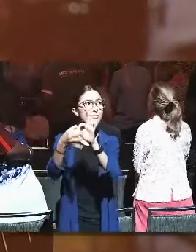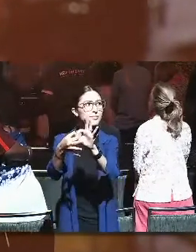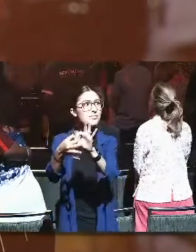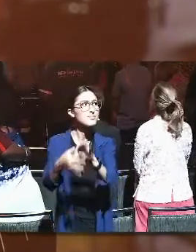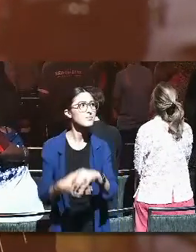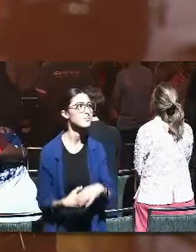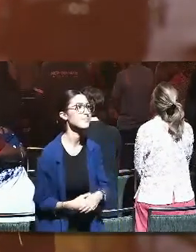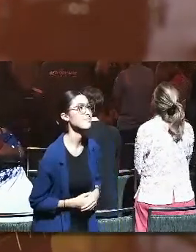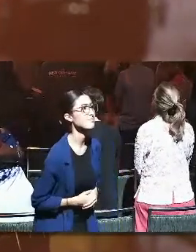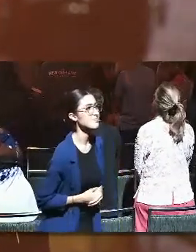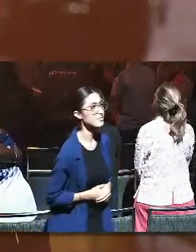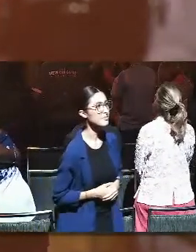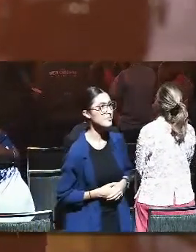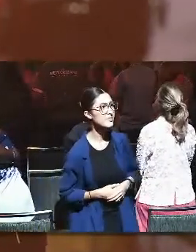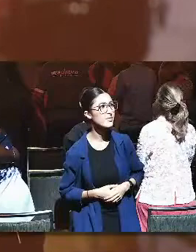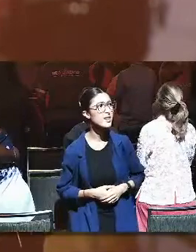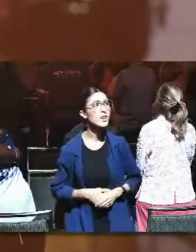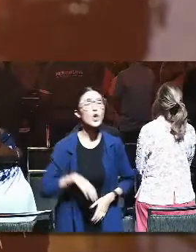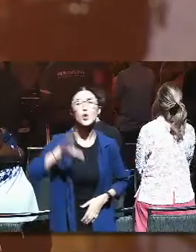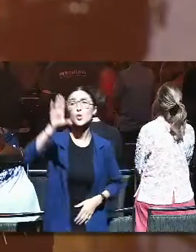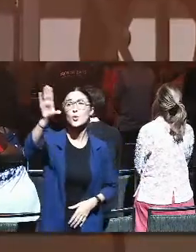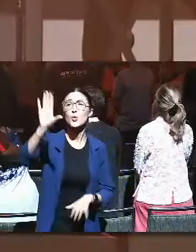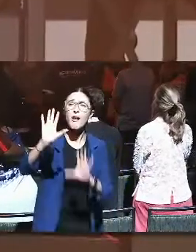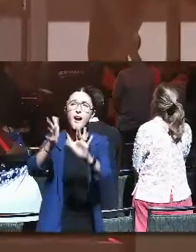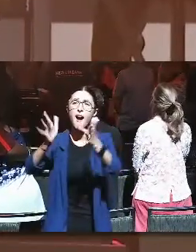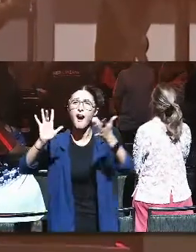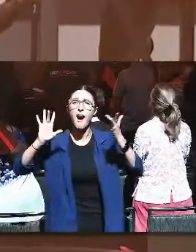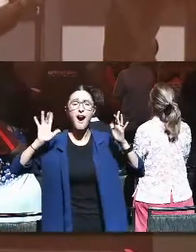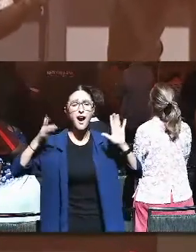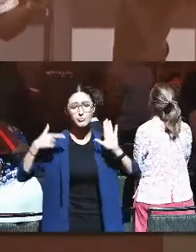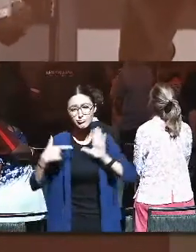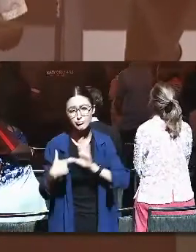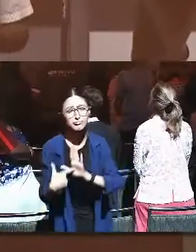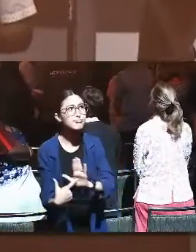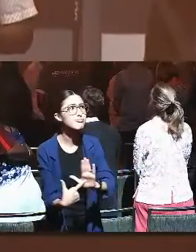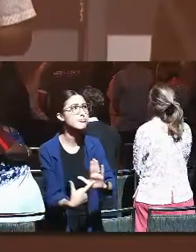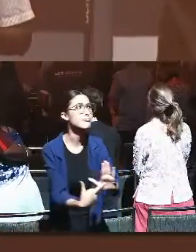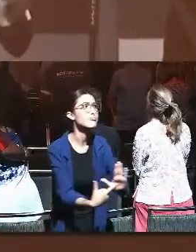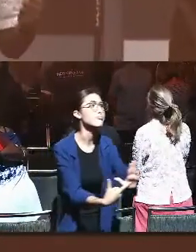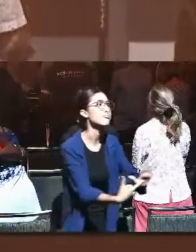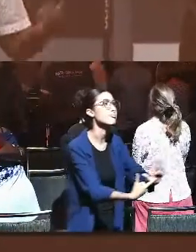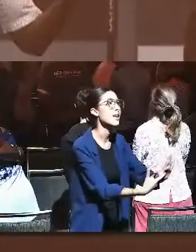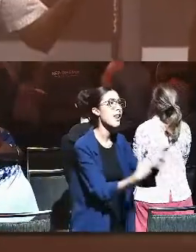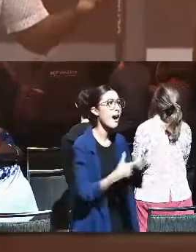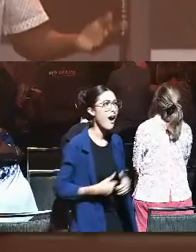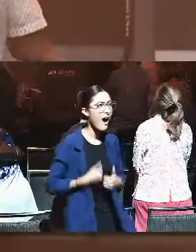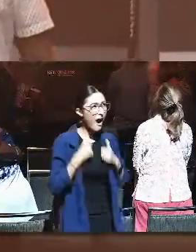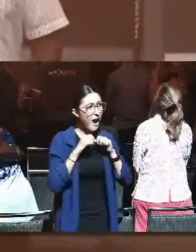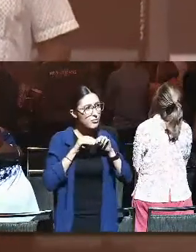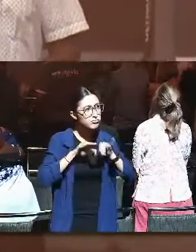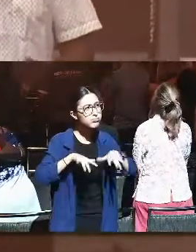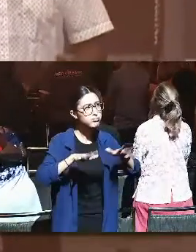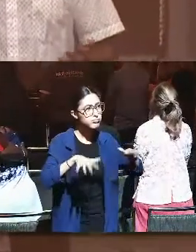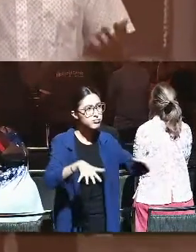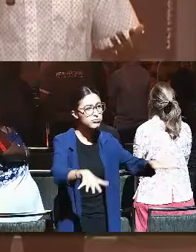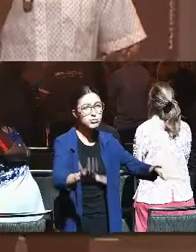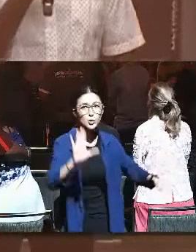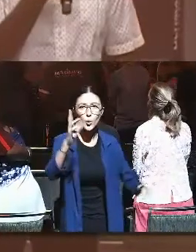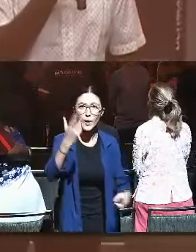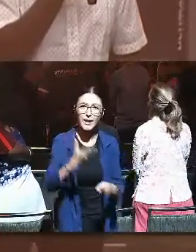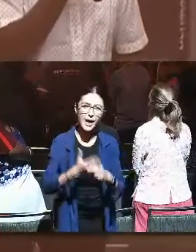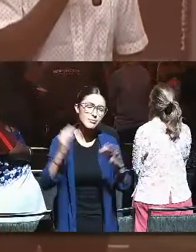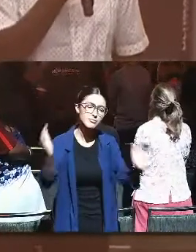joining you, bringing your light and life, lifting your